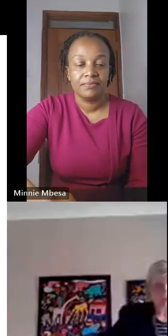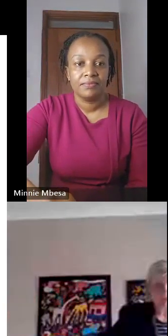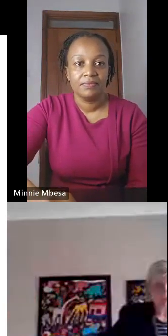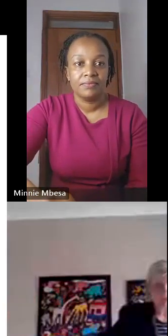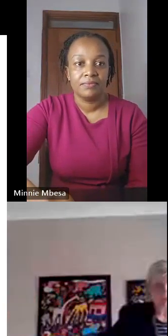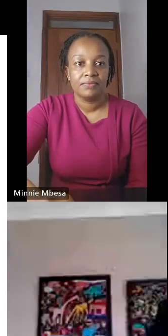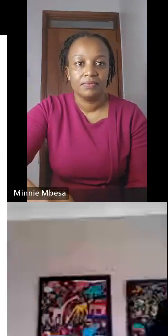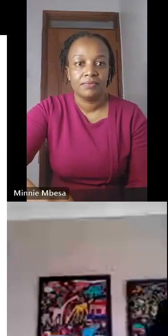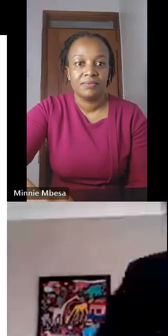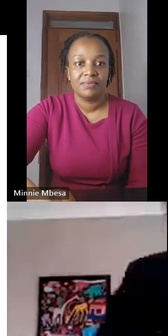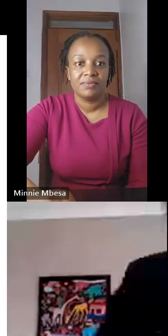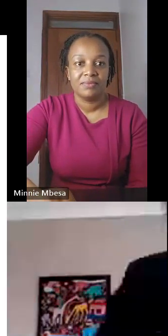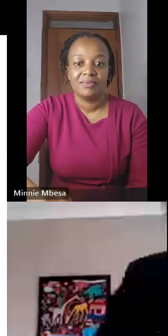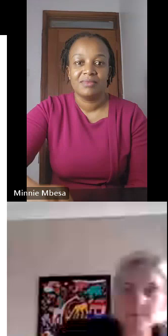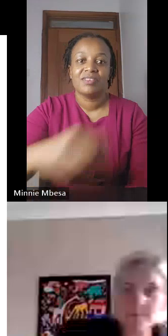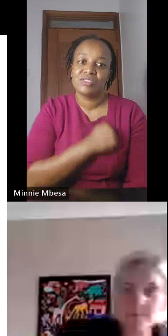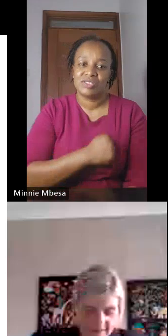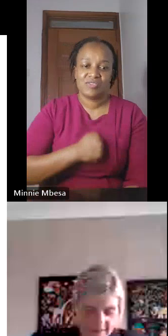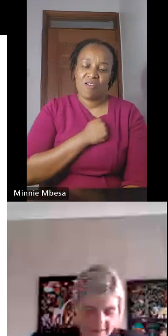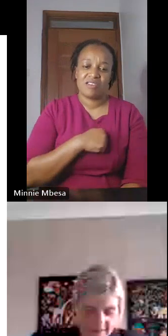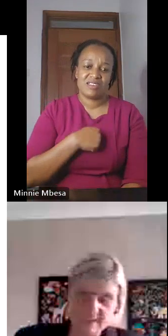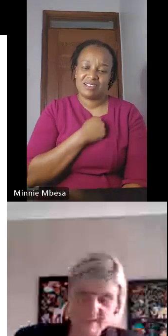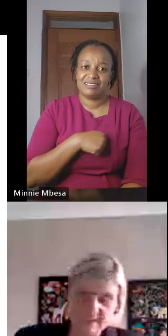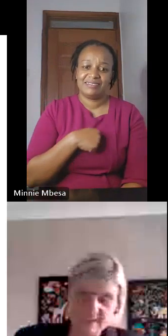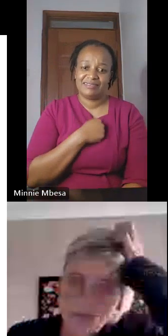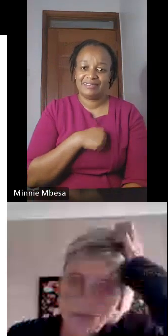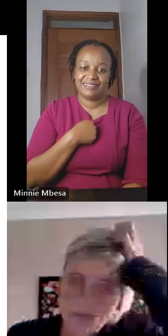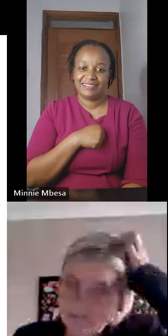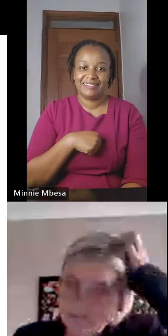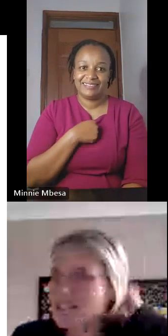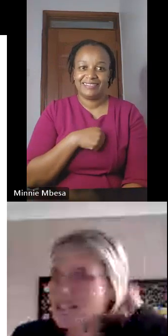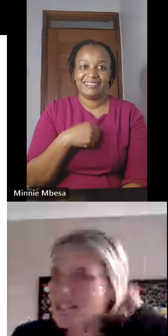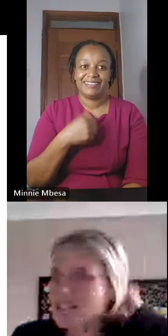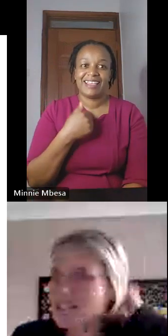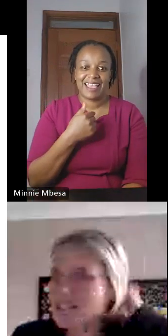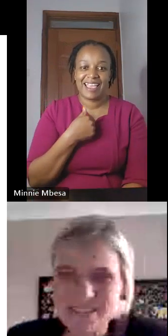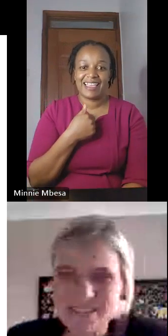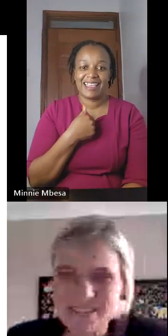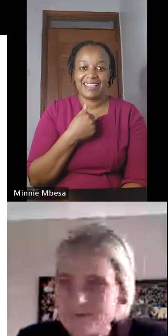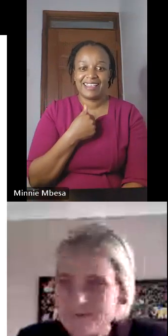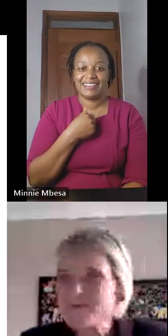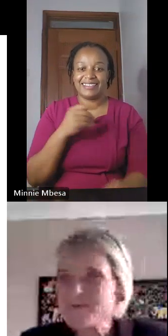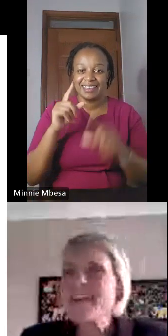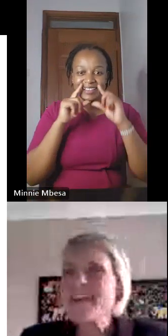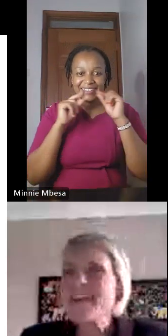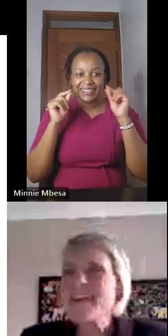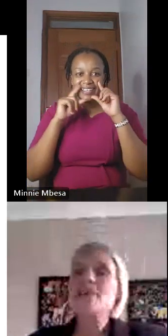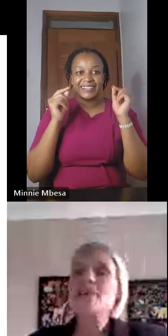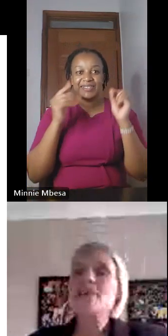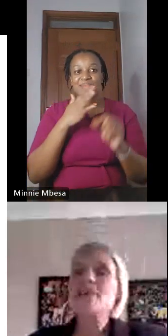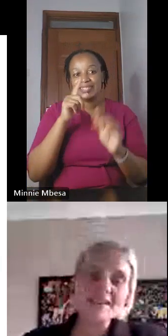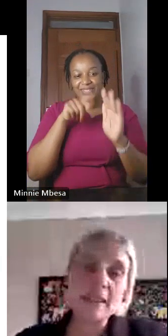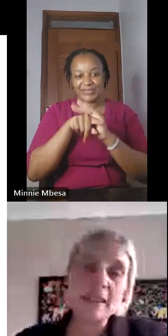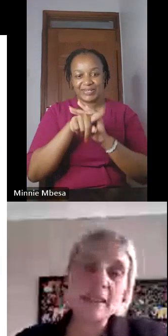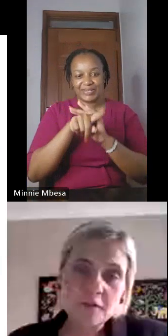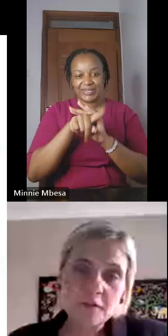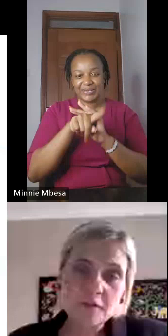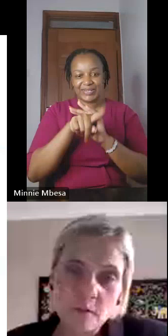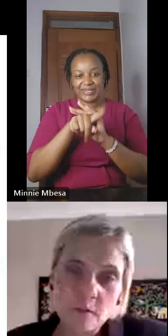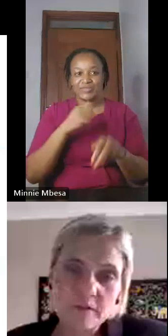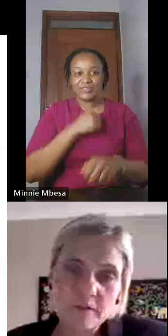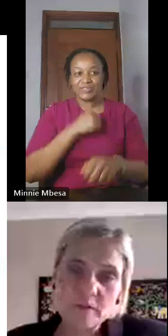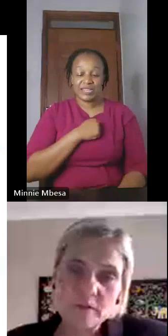Sorry, that was my domestic cat that needed to enter the room. Sorry for the disruption. And then lastly,